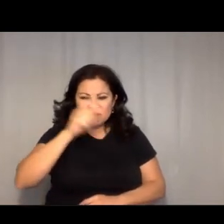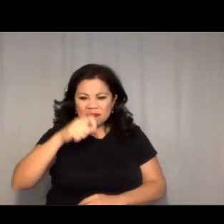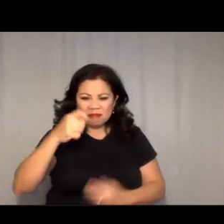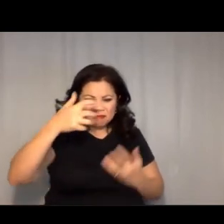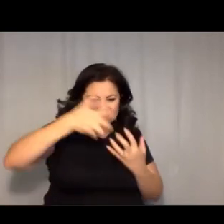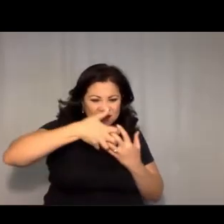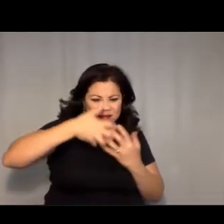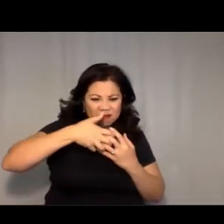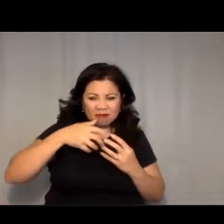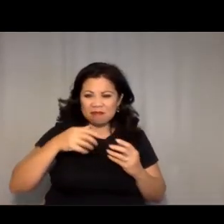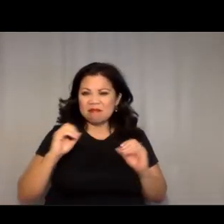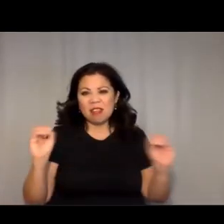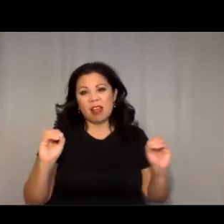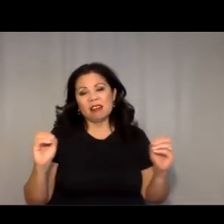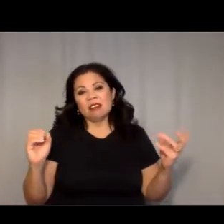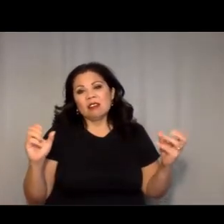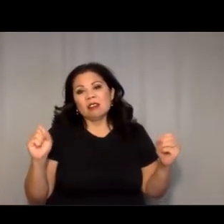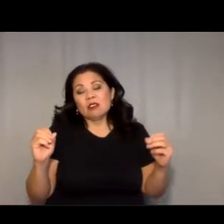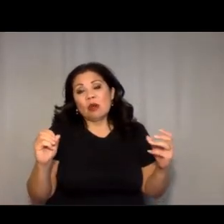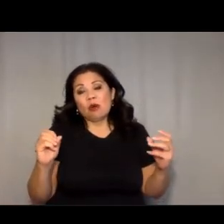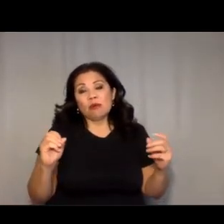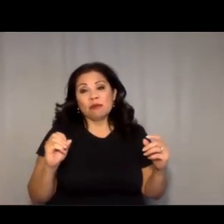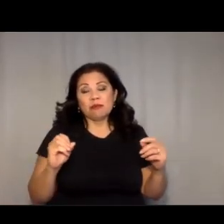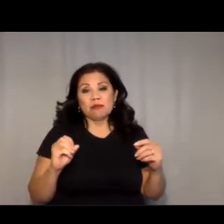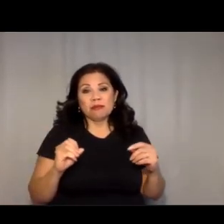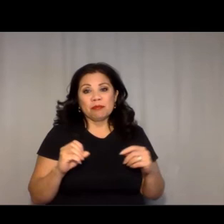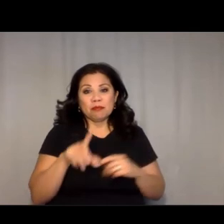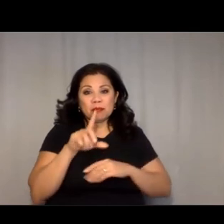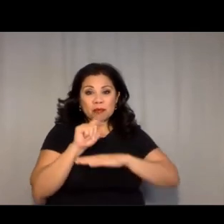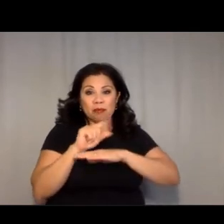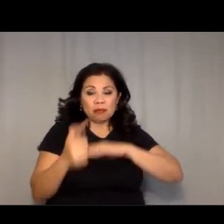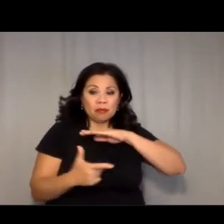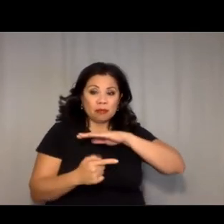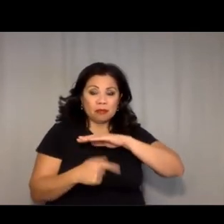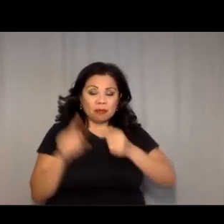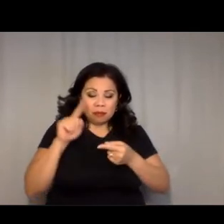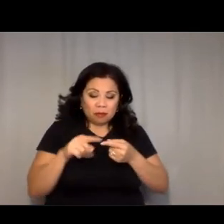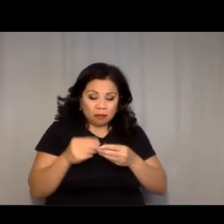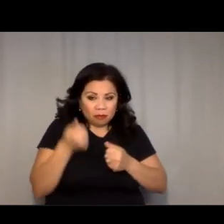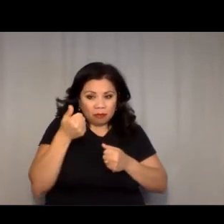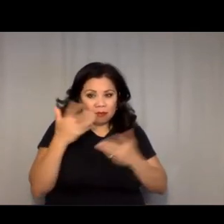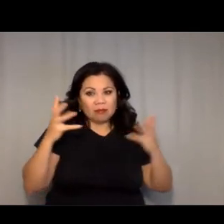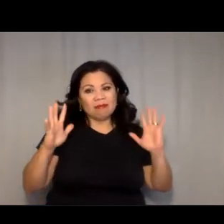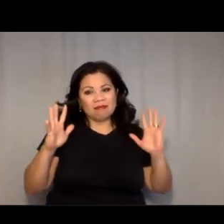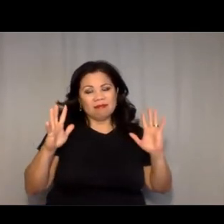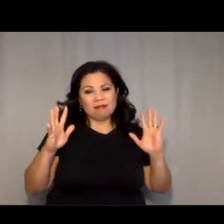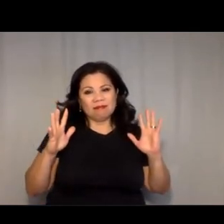Nothing cancels, so that means that this is my final answer. It's already simplified. There we go.